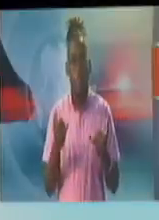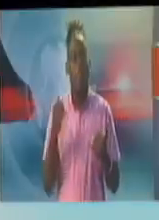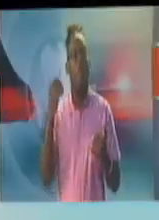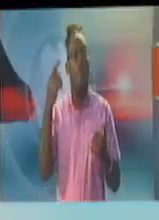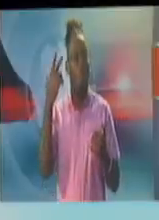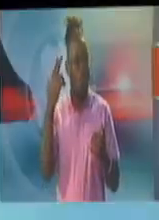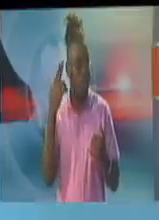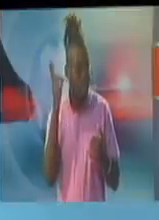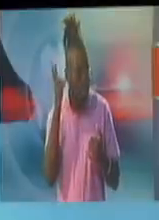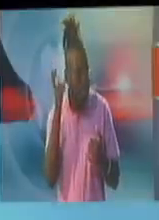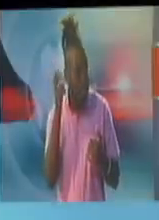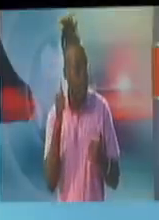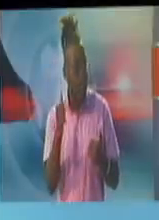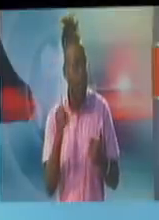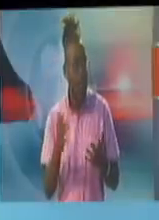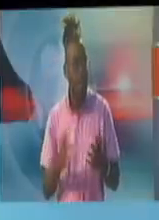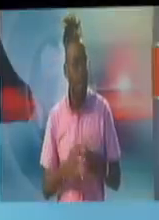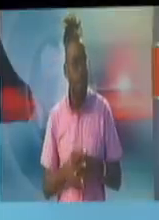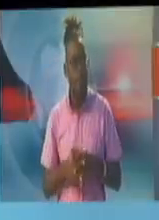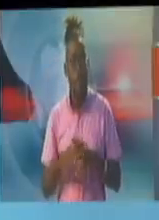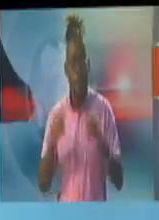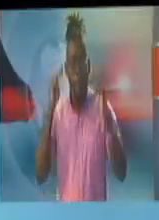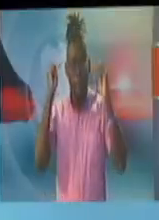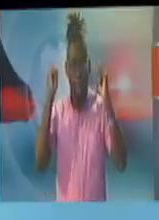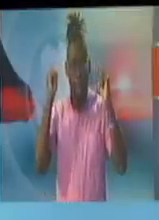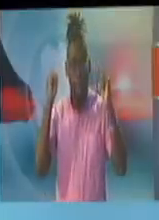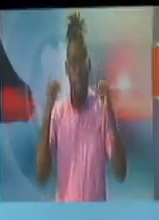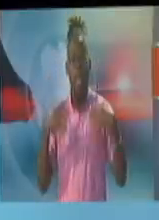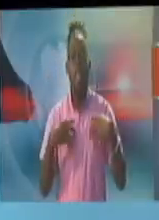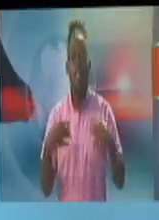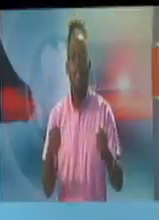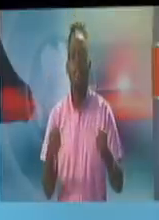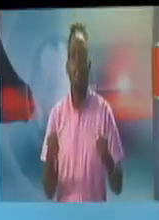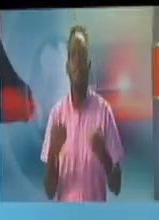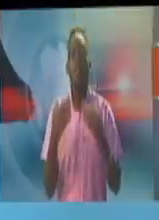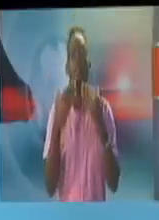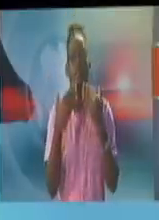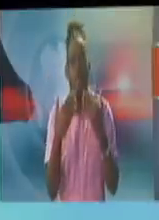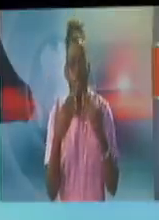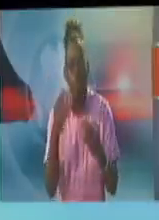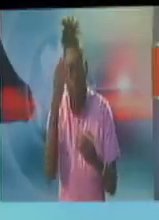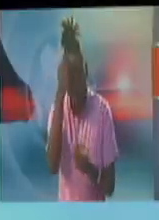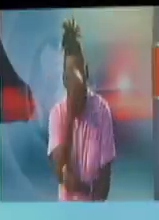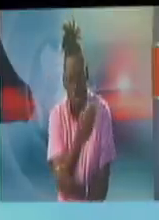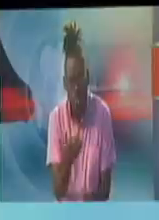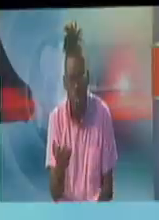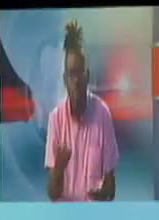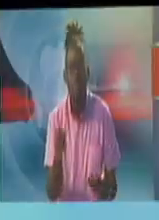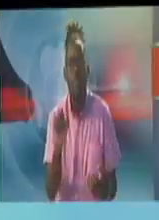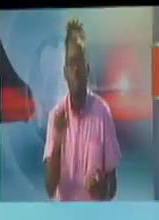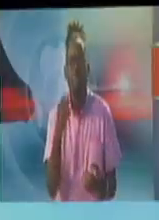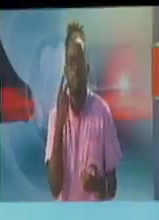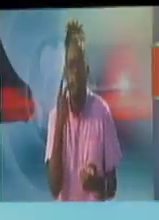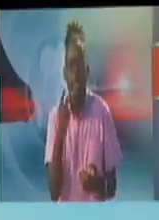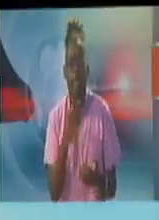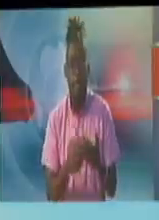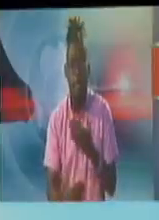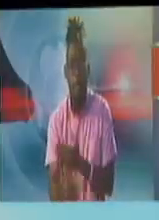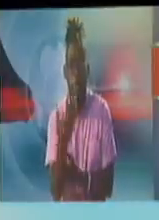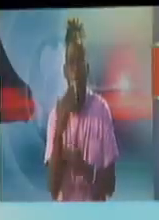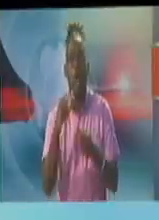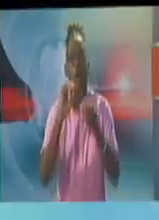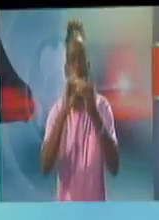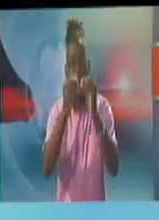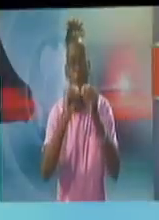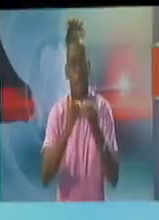Minister of Health, my question was for you. I was thanking you for the information that you included in the press release that you sent out this morning. I just wanted some